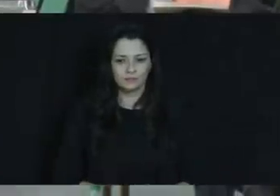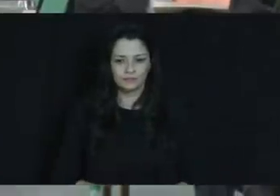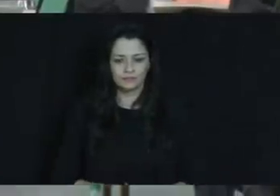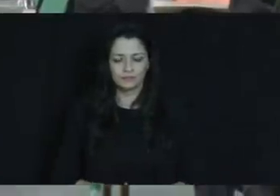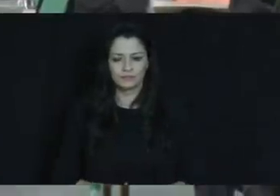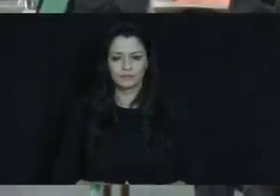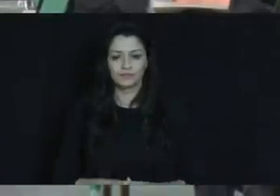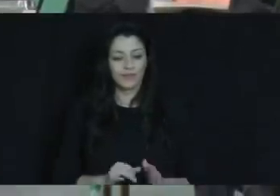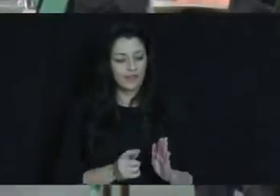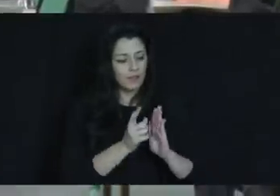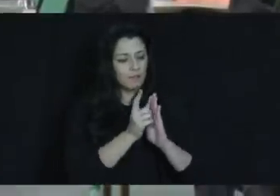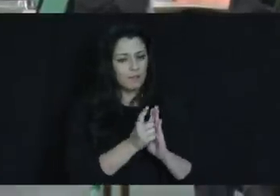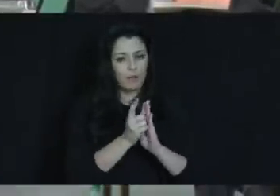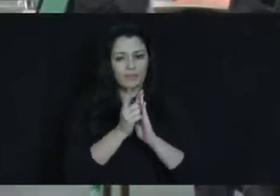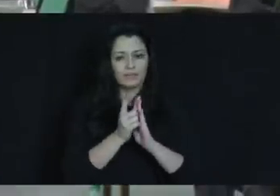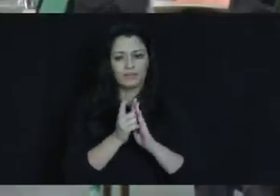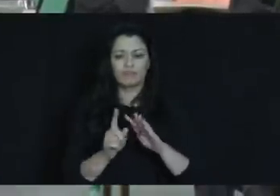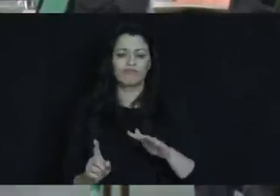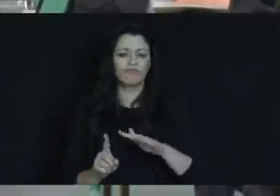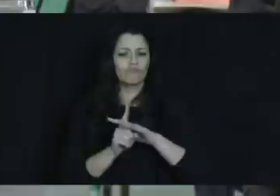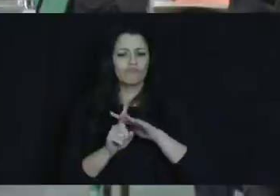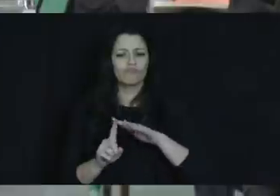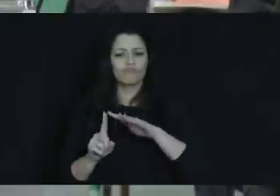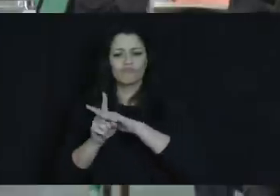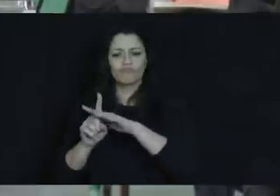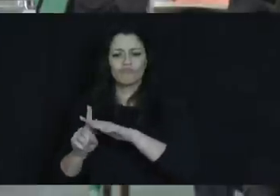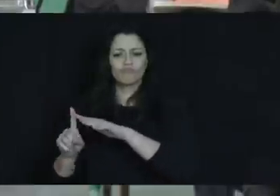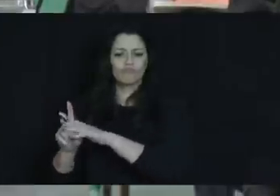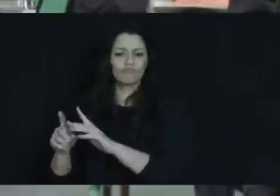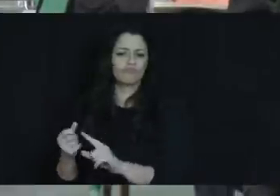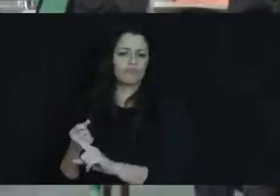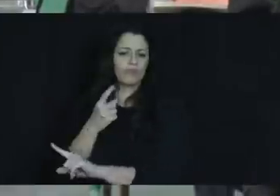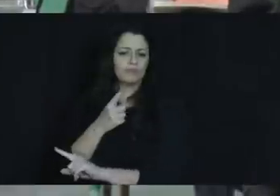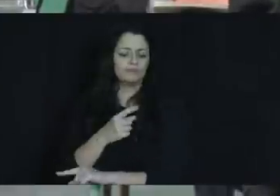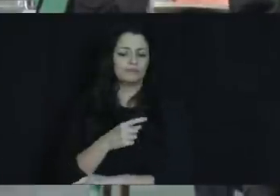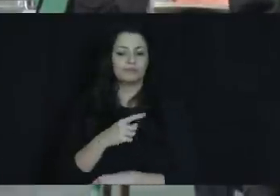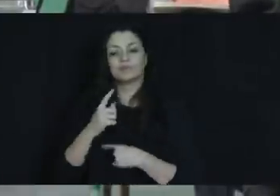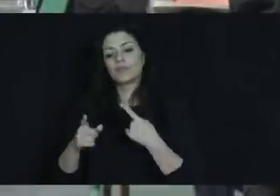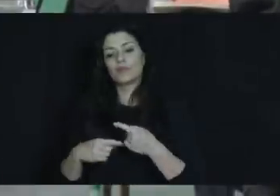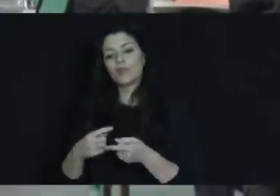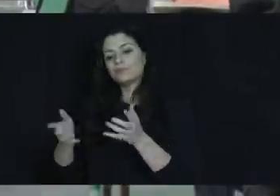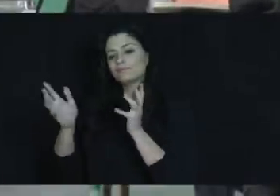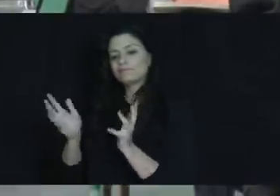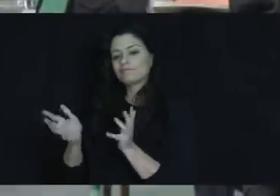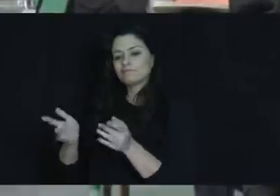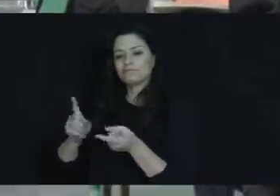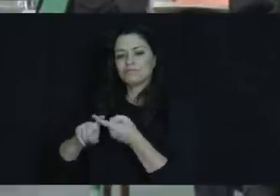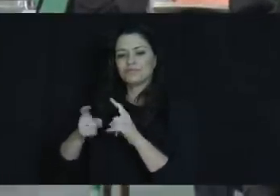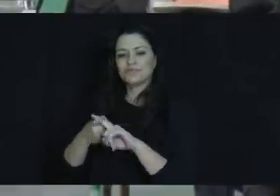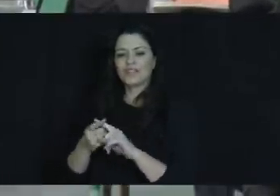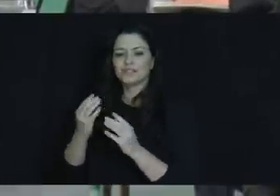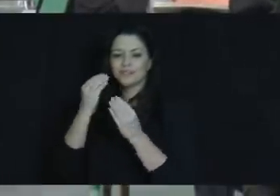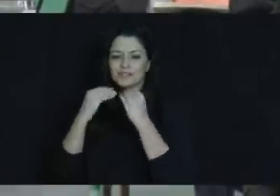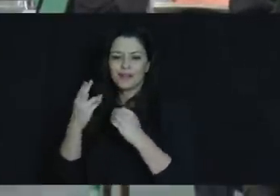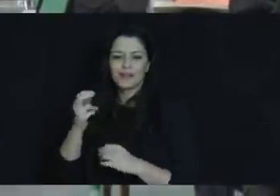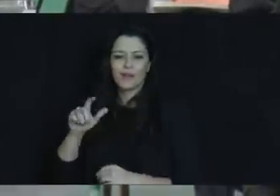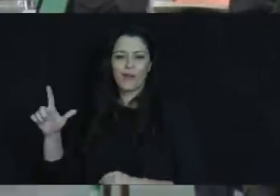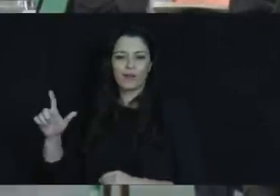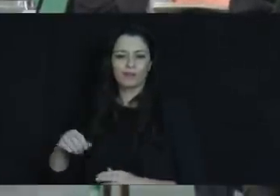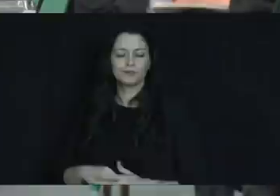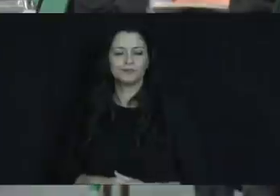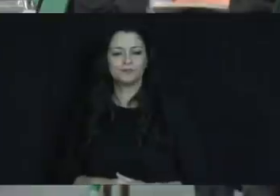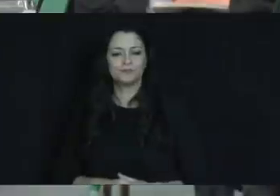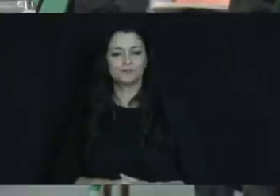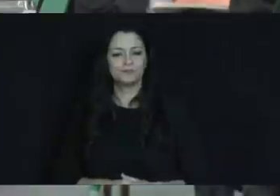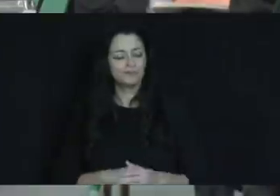These moments came when you least expected it, during your time chatting with friends at the dining halls, during your time studying